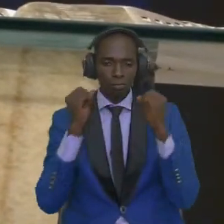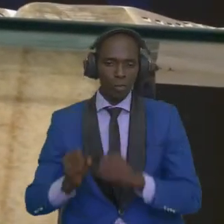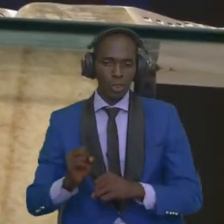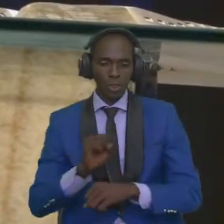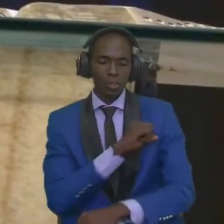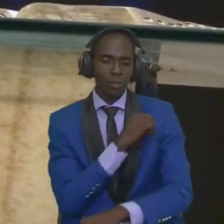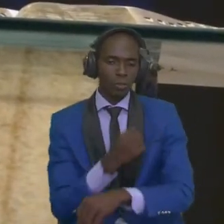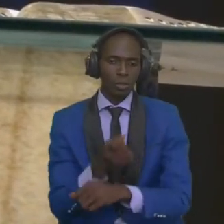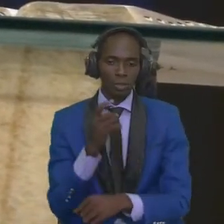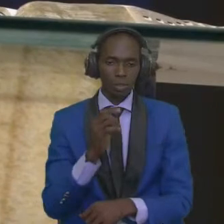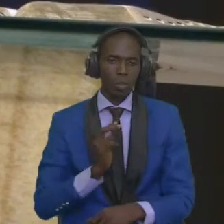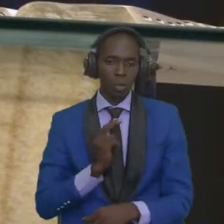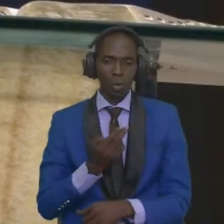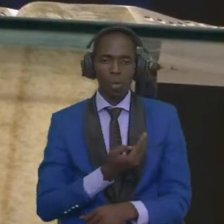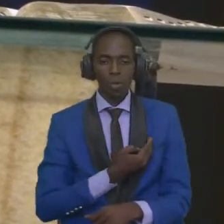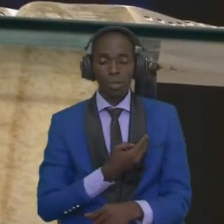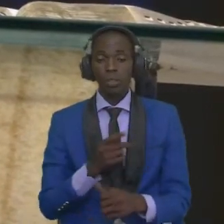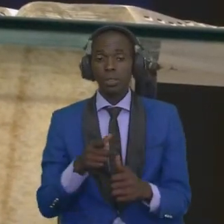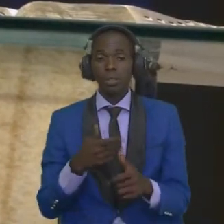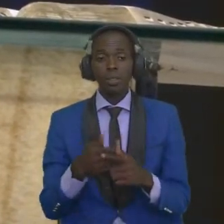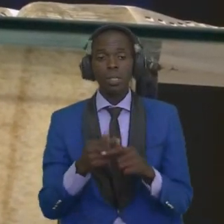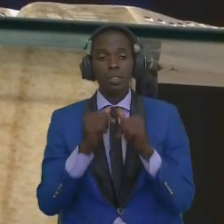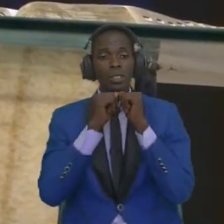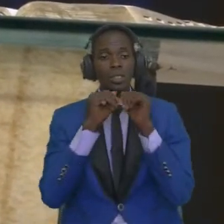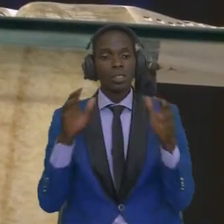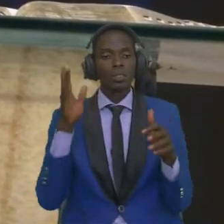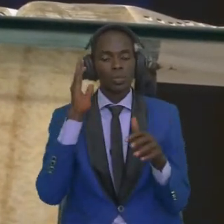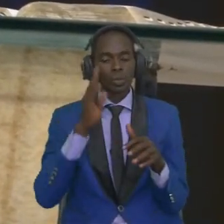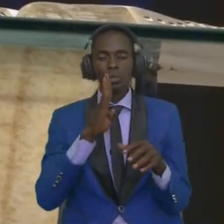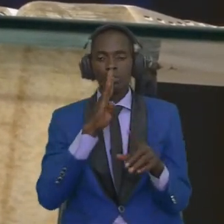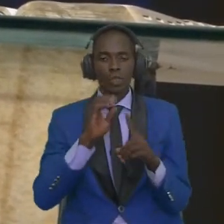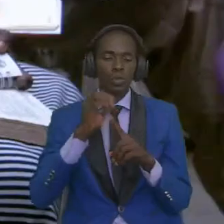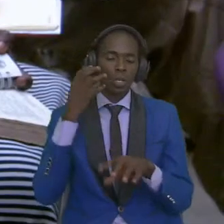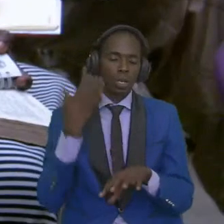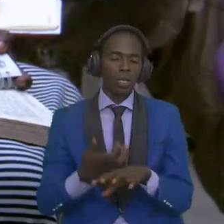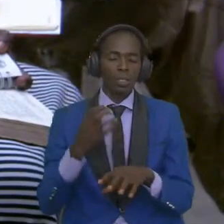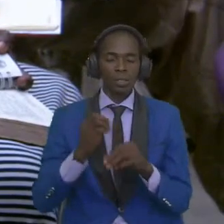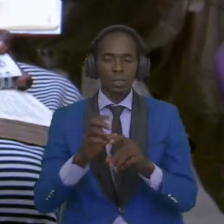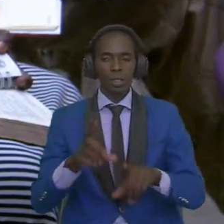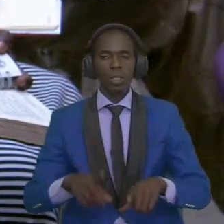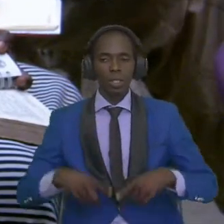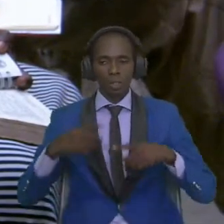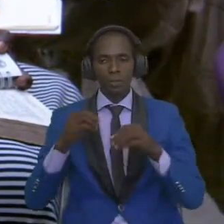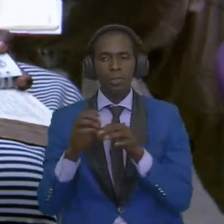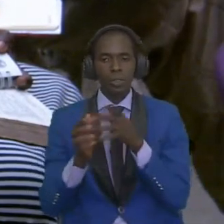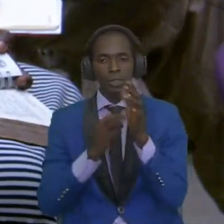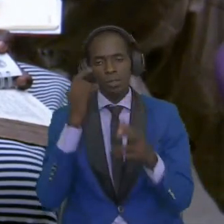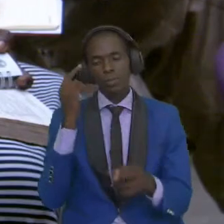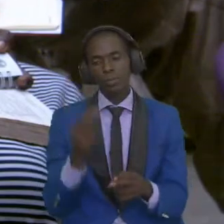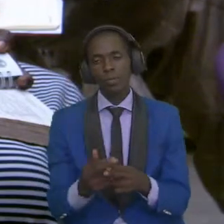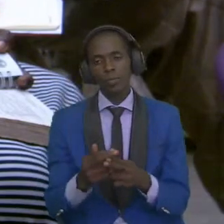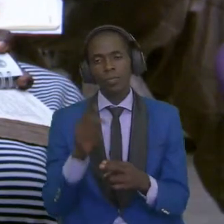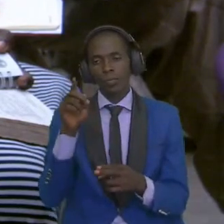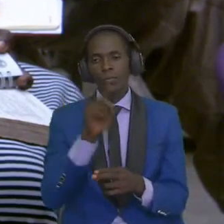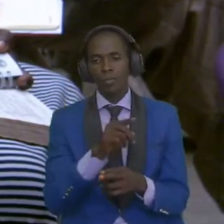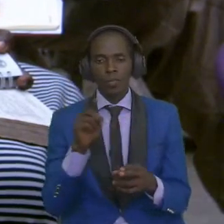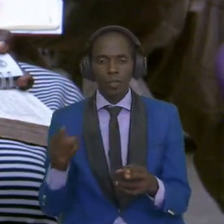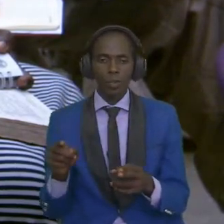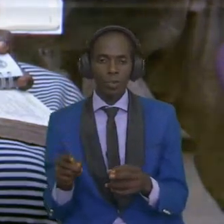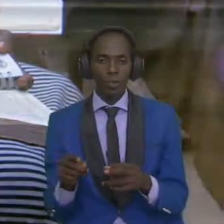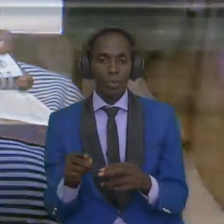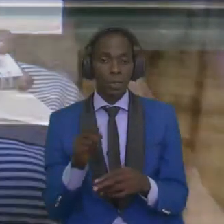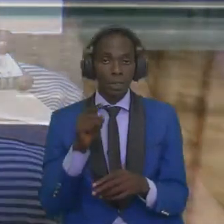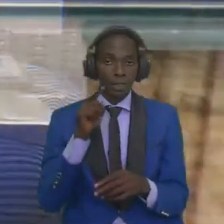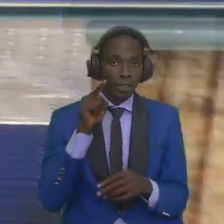appointed for you to do will be impossible in your life in Jesus' name. Therefore,